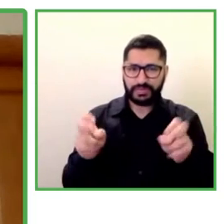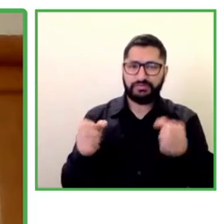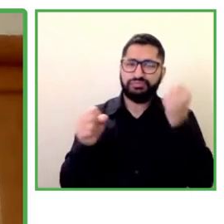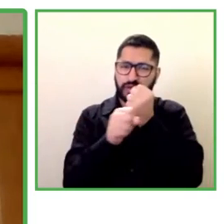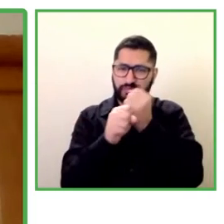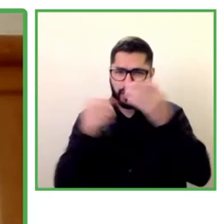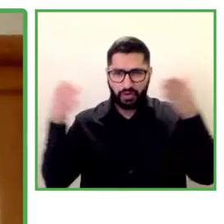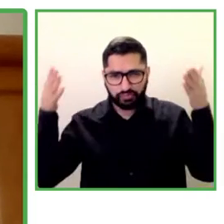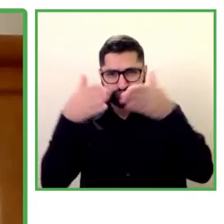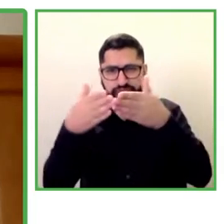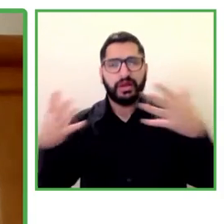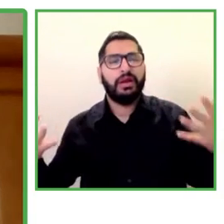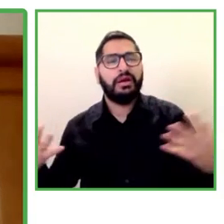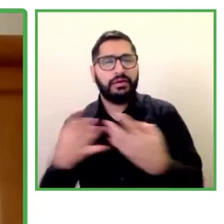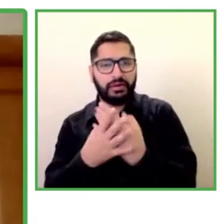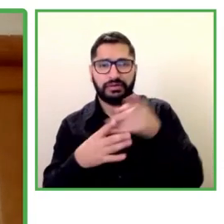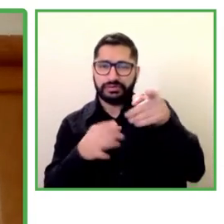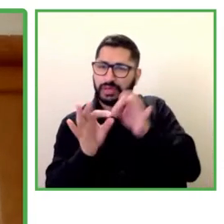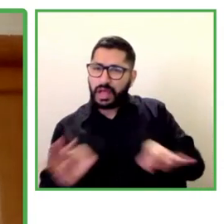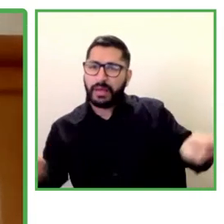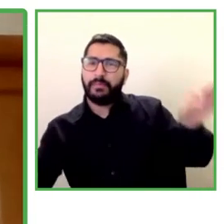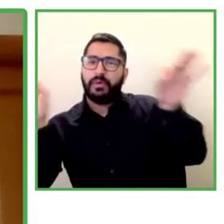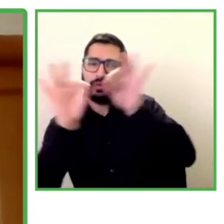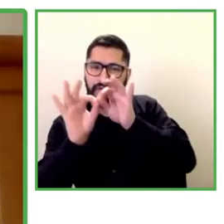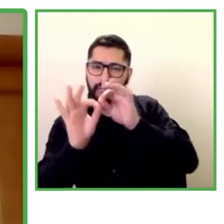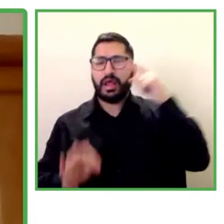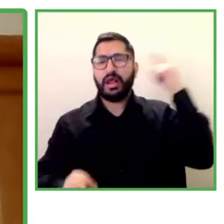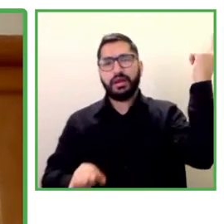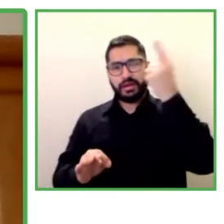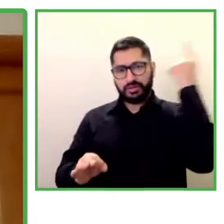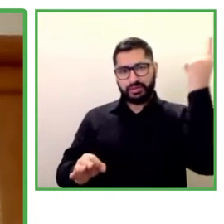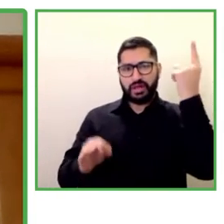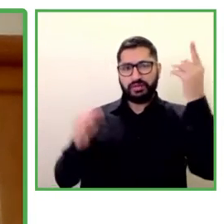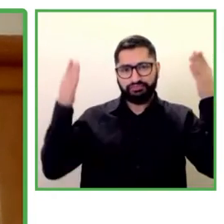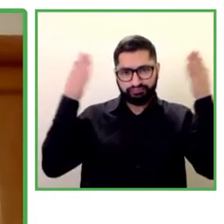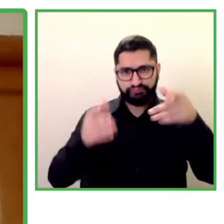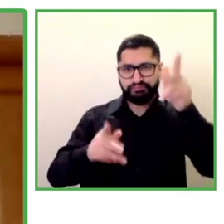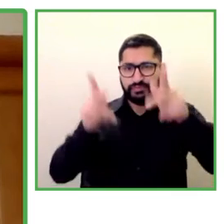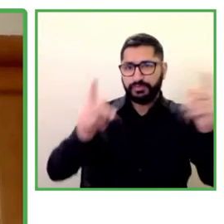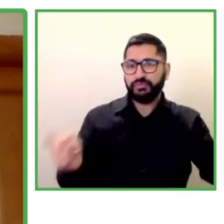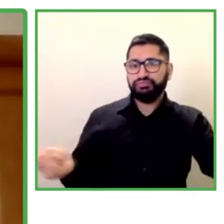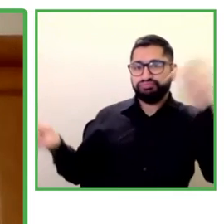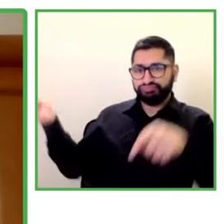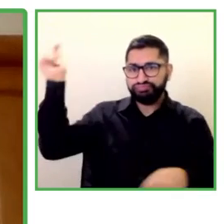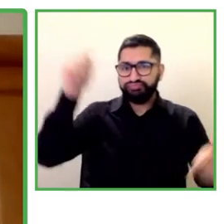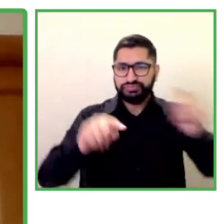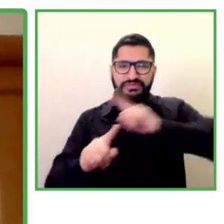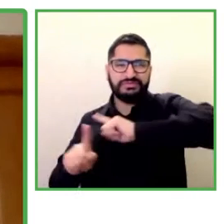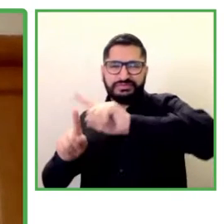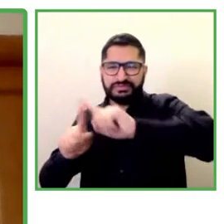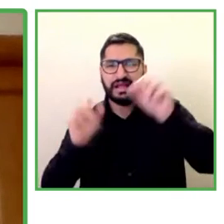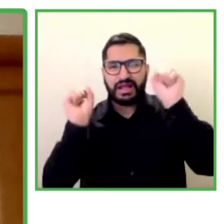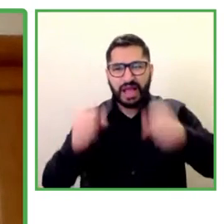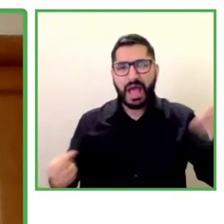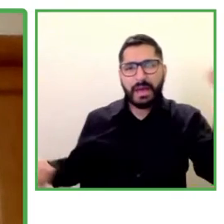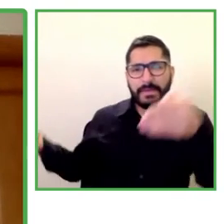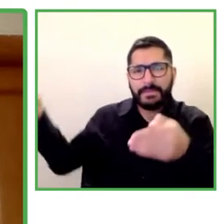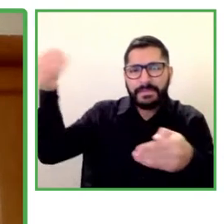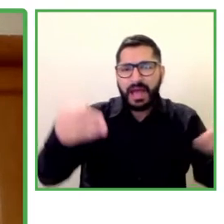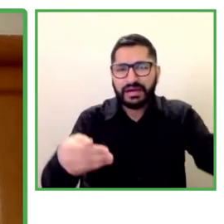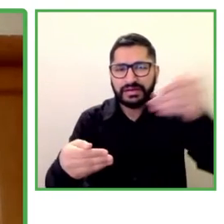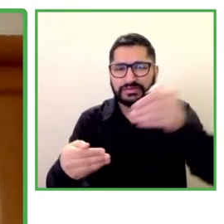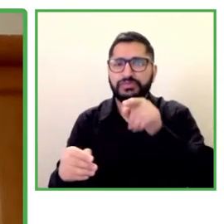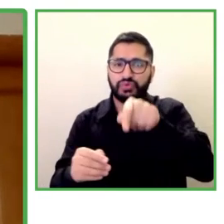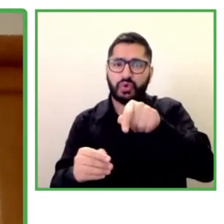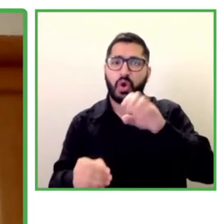about that, and he's going to tell you how they're going to intervene in the session. So this work that the OISS does in